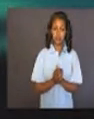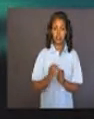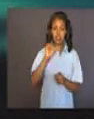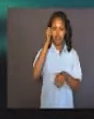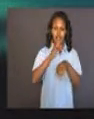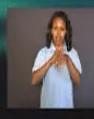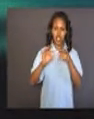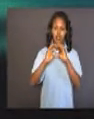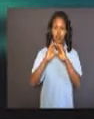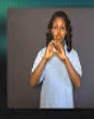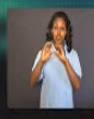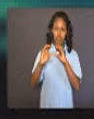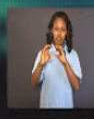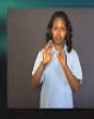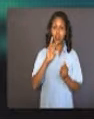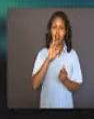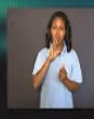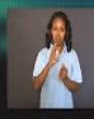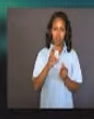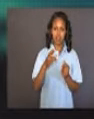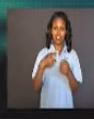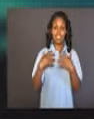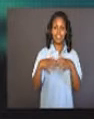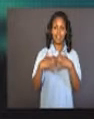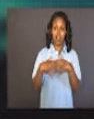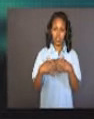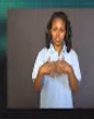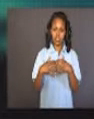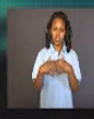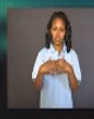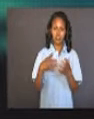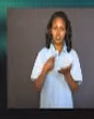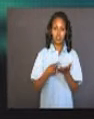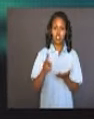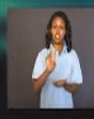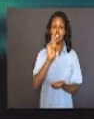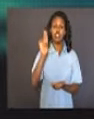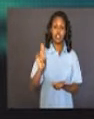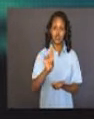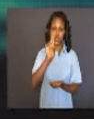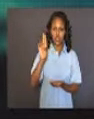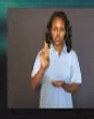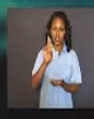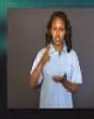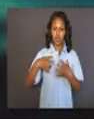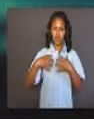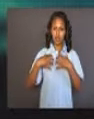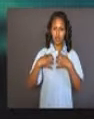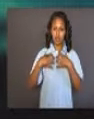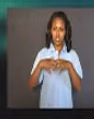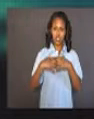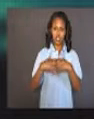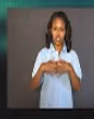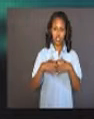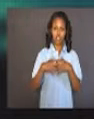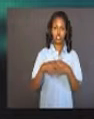Vacuum tubes are the devices that are used in machines